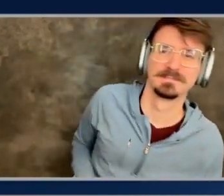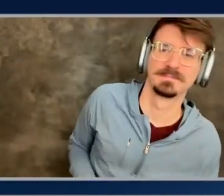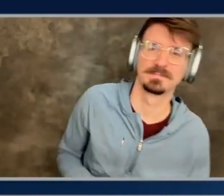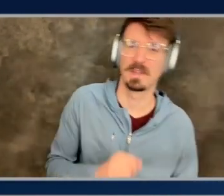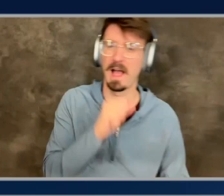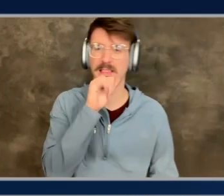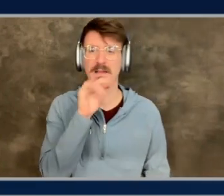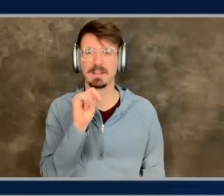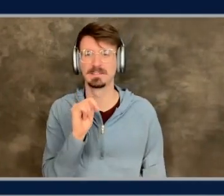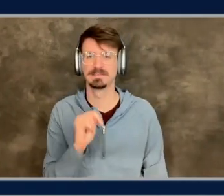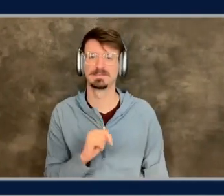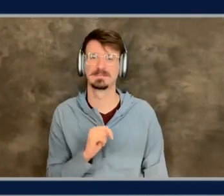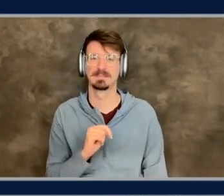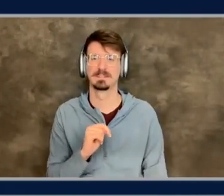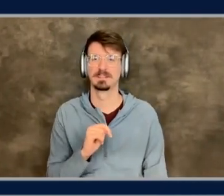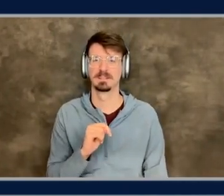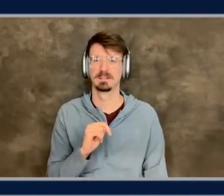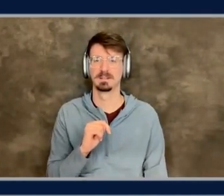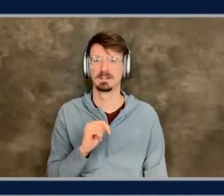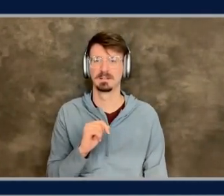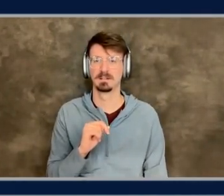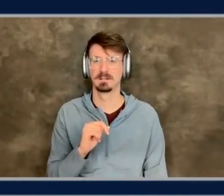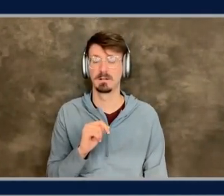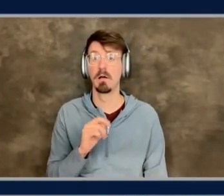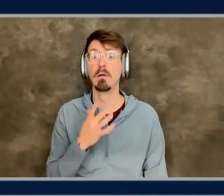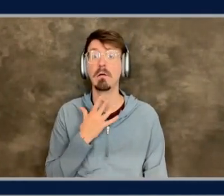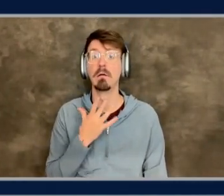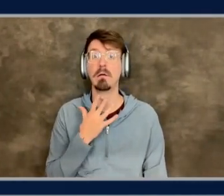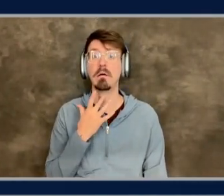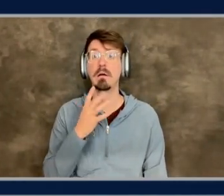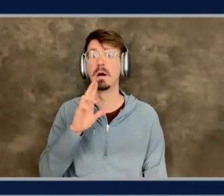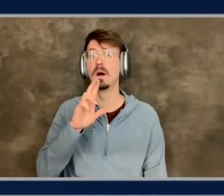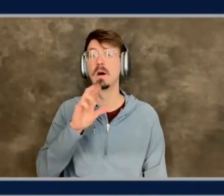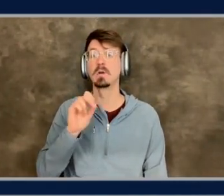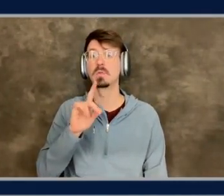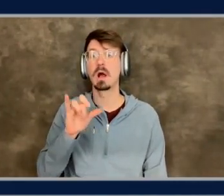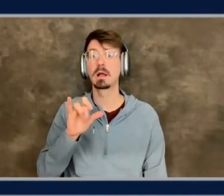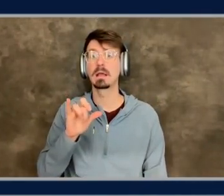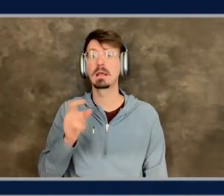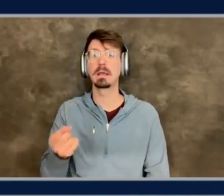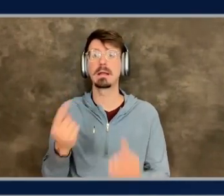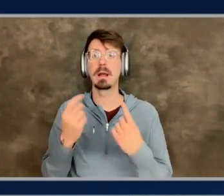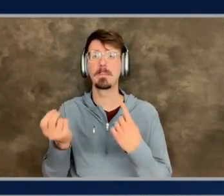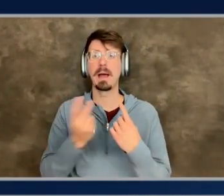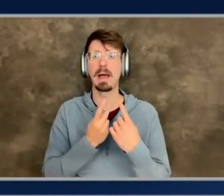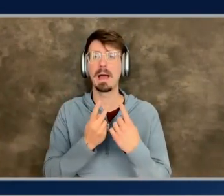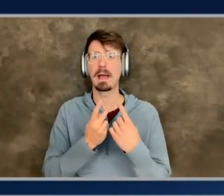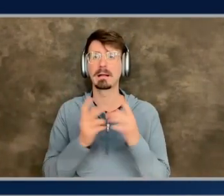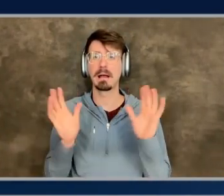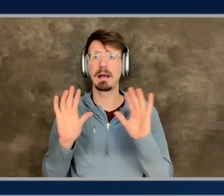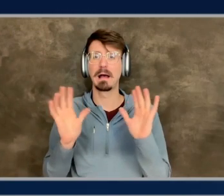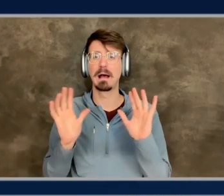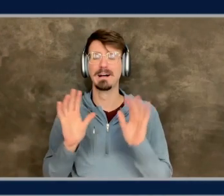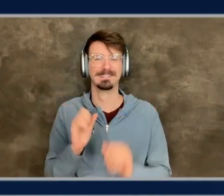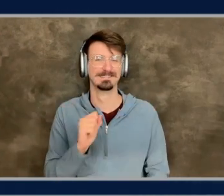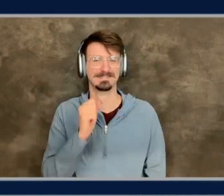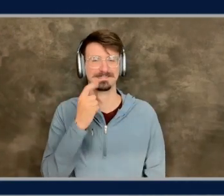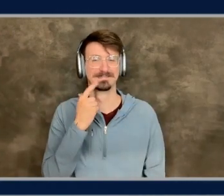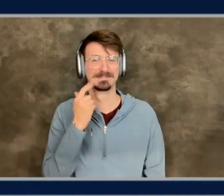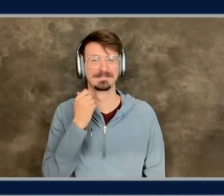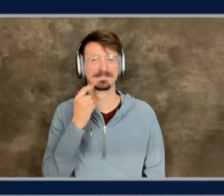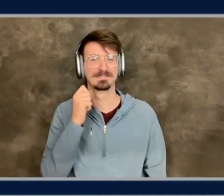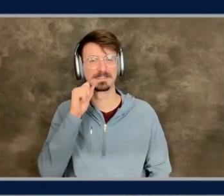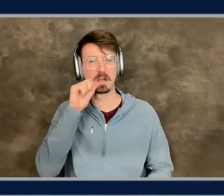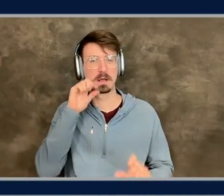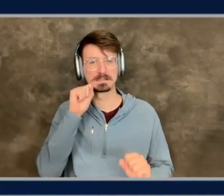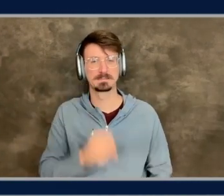love it. Okay. Wow, that's a Oh, that's Rocky, a come back! okay. Okay. Awesome. Awesome.